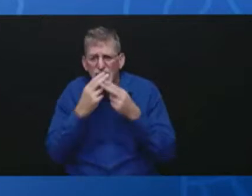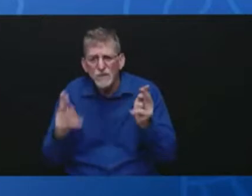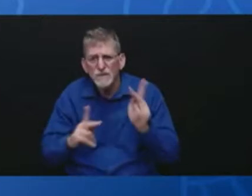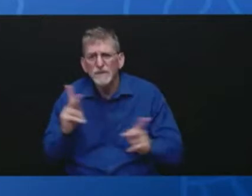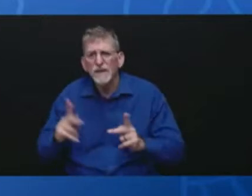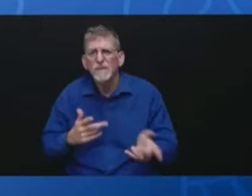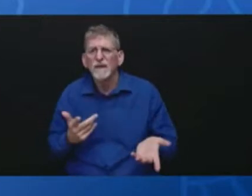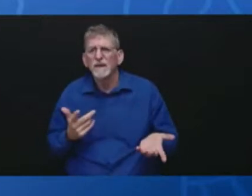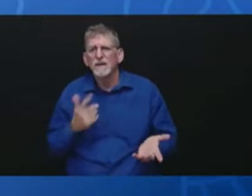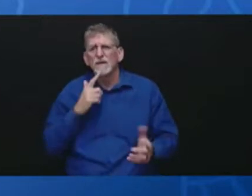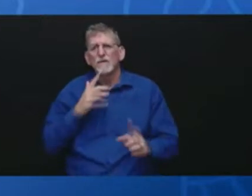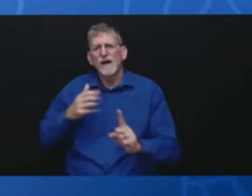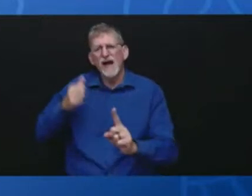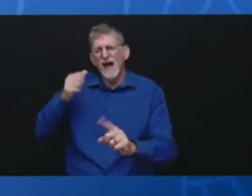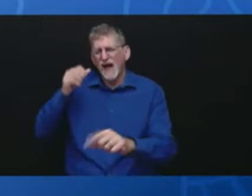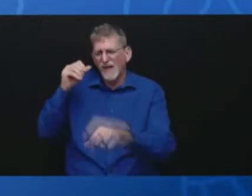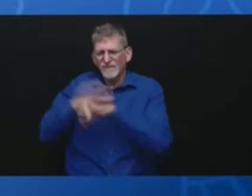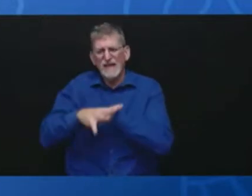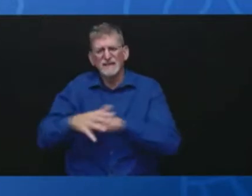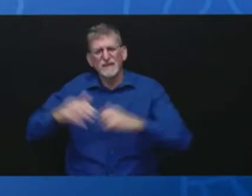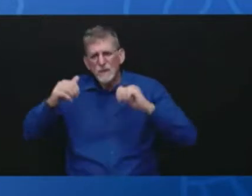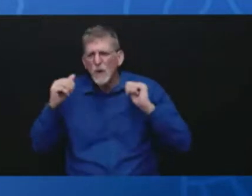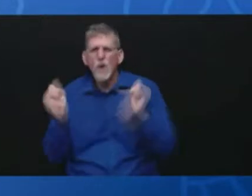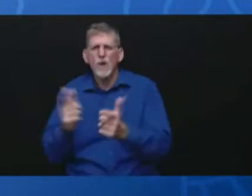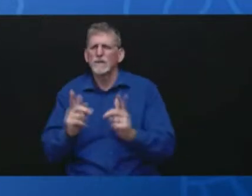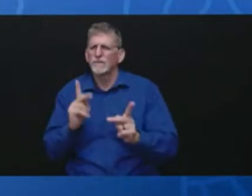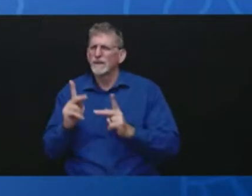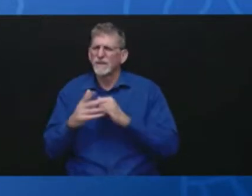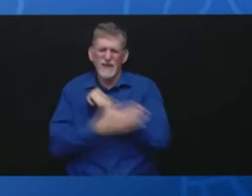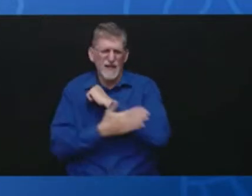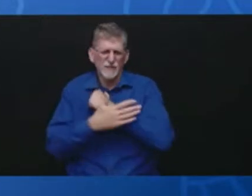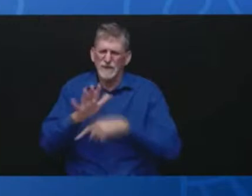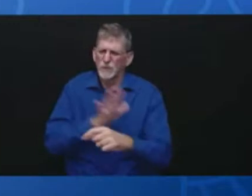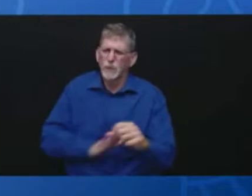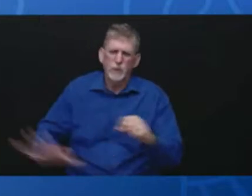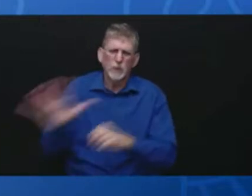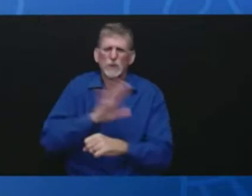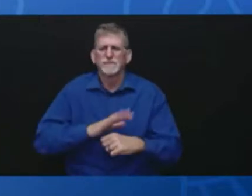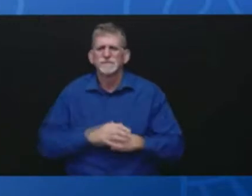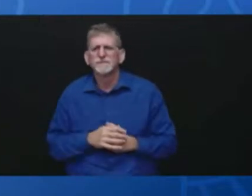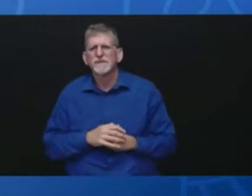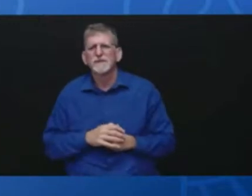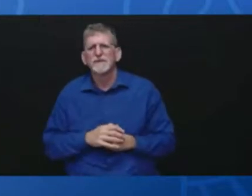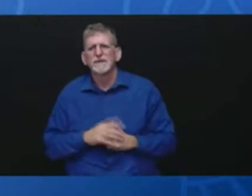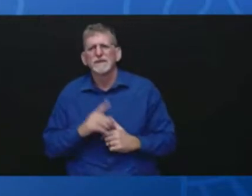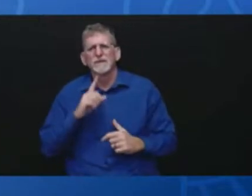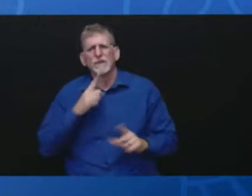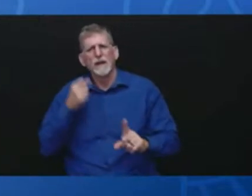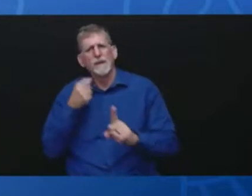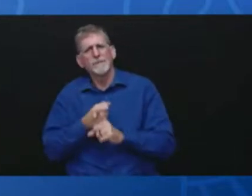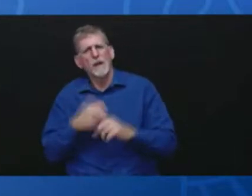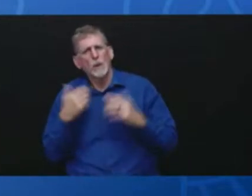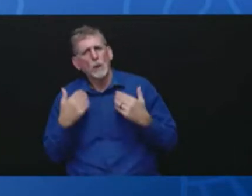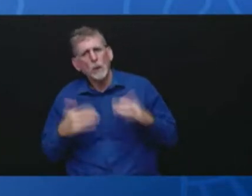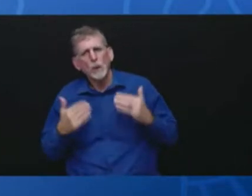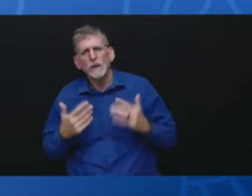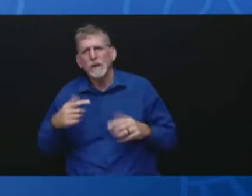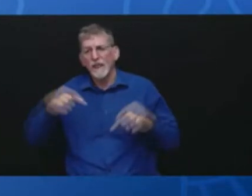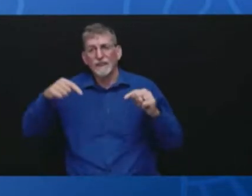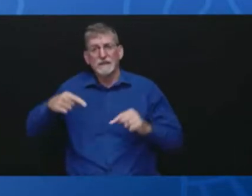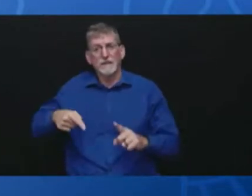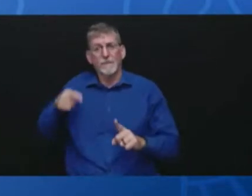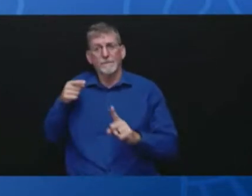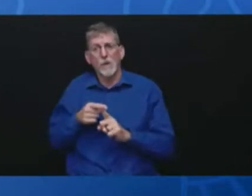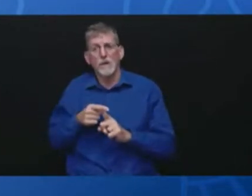of us. Multiple countries are involved in one fashion or another, and this is about getting to an end point that the world